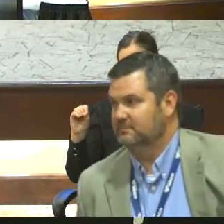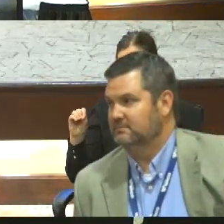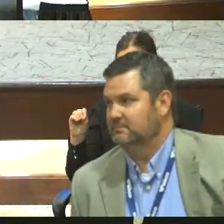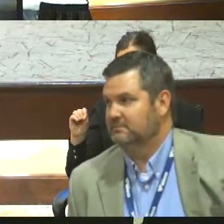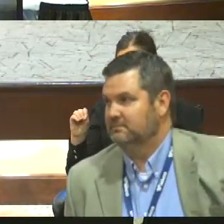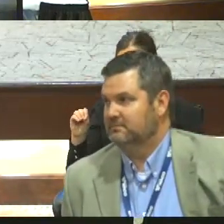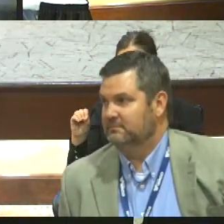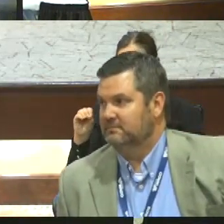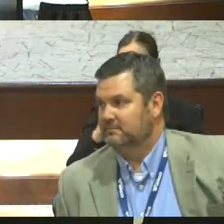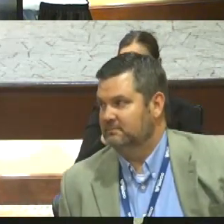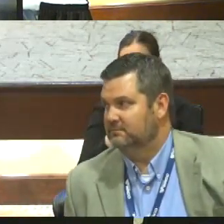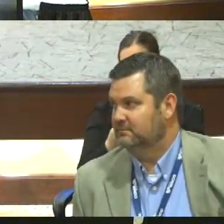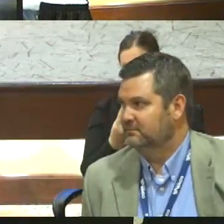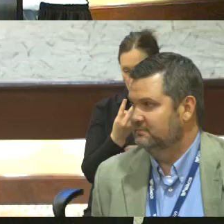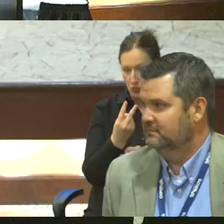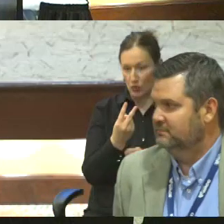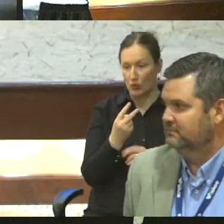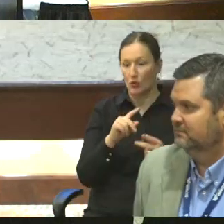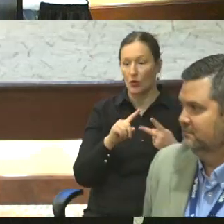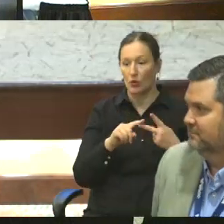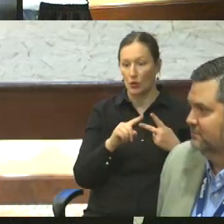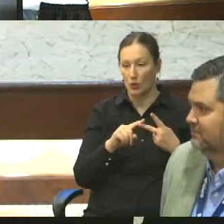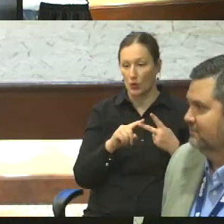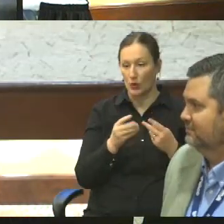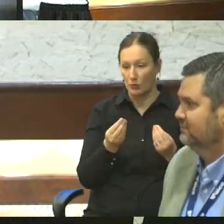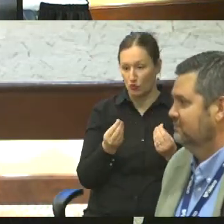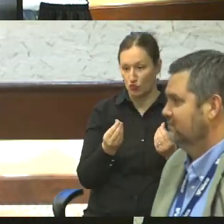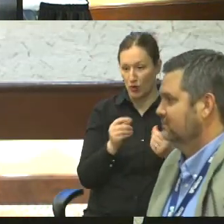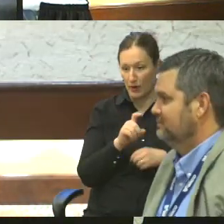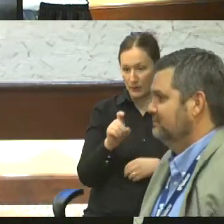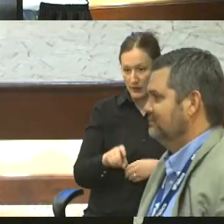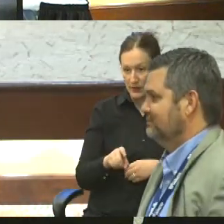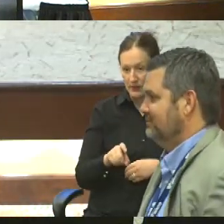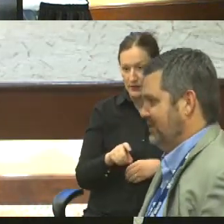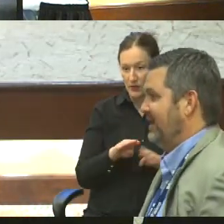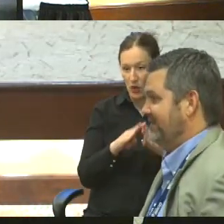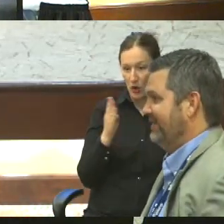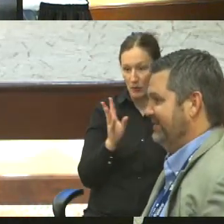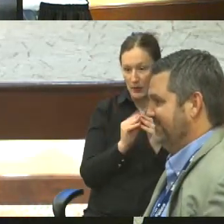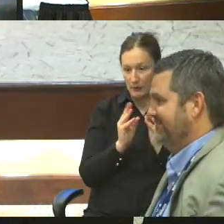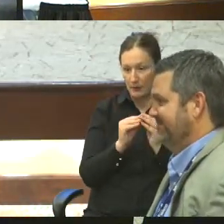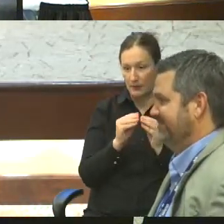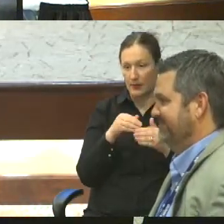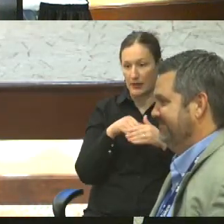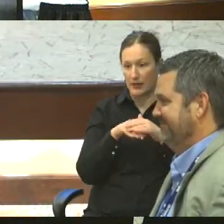QW00031900000. Number 2, real property, Texas Open Meetings Act, Section